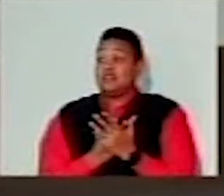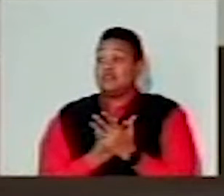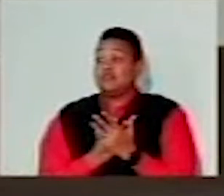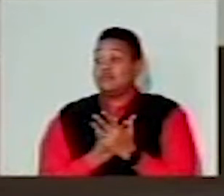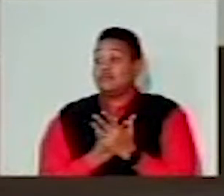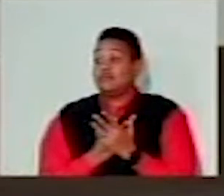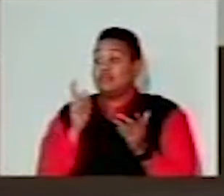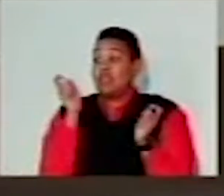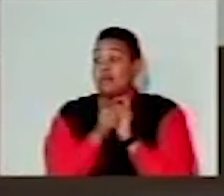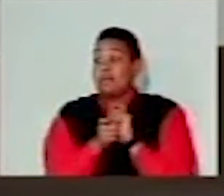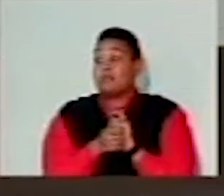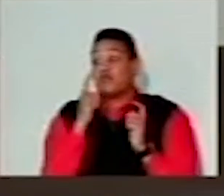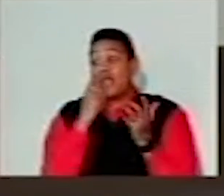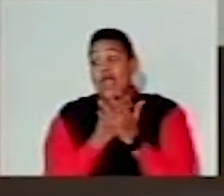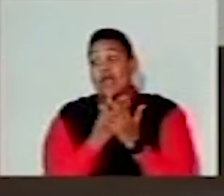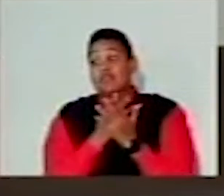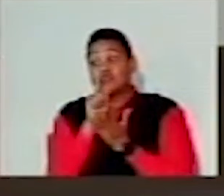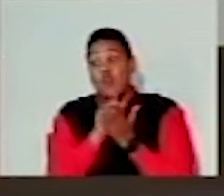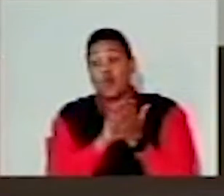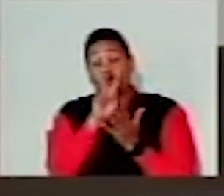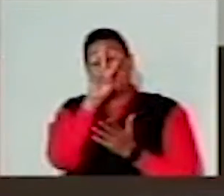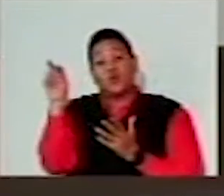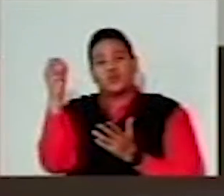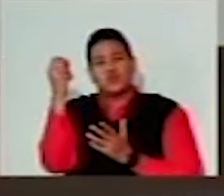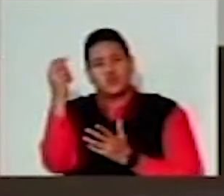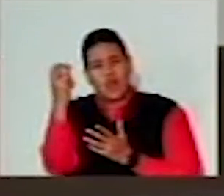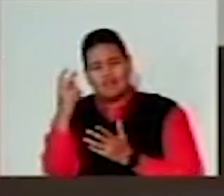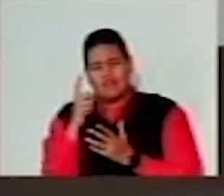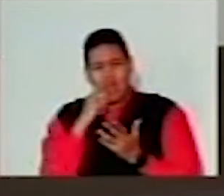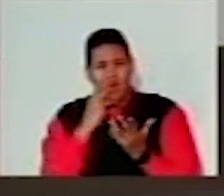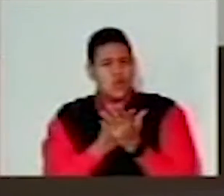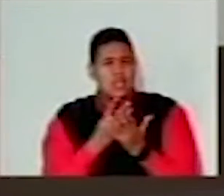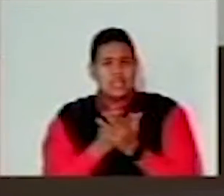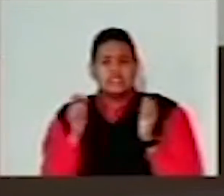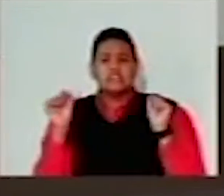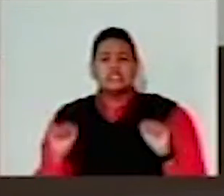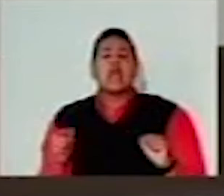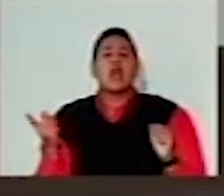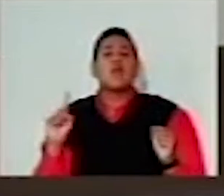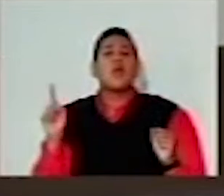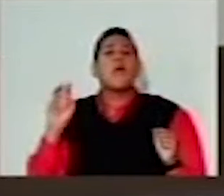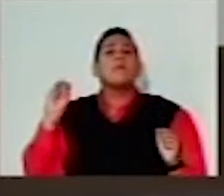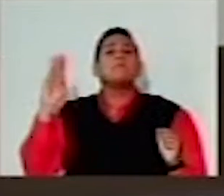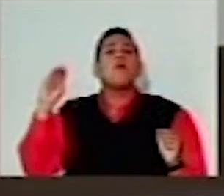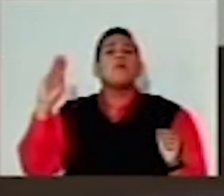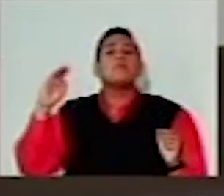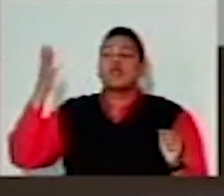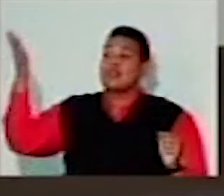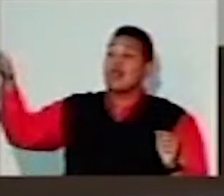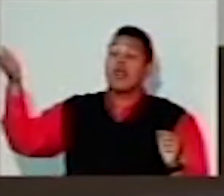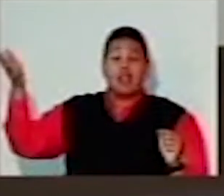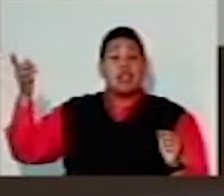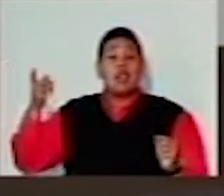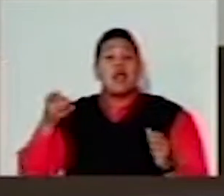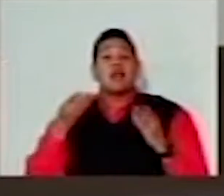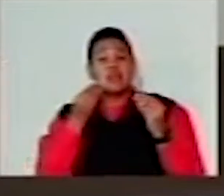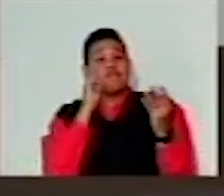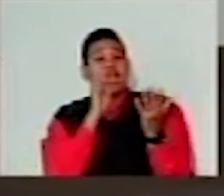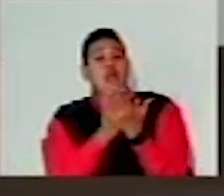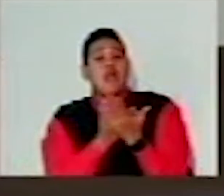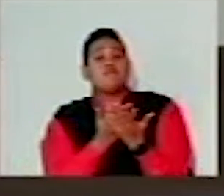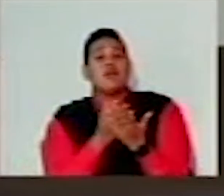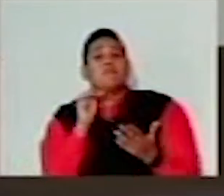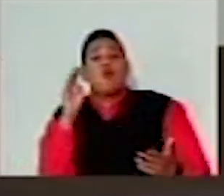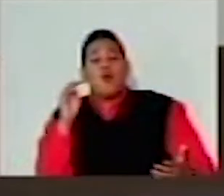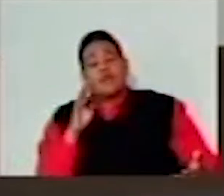the amendments to the Evidence Act 2012, a witness can be in Montego Bay and give evidence